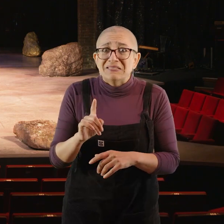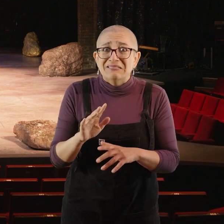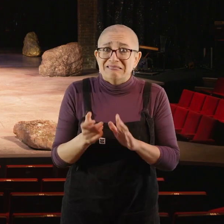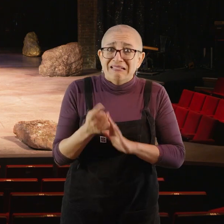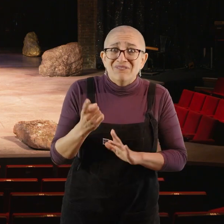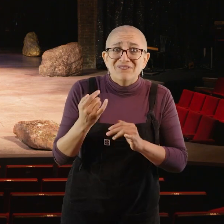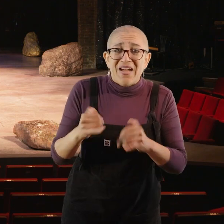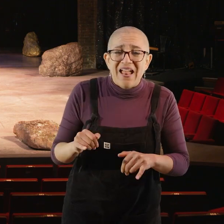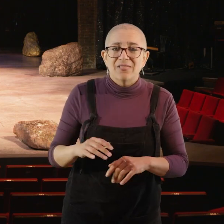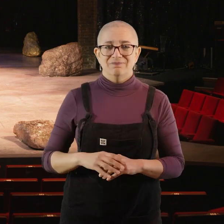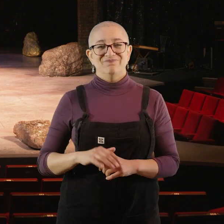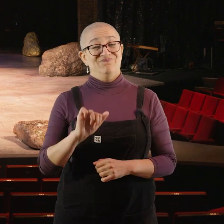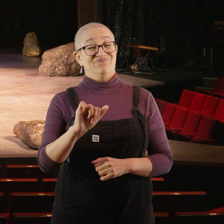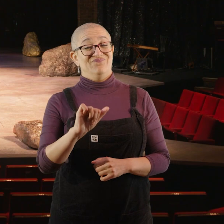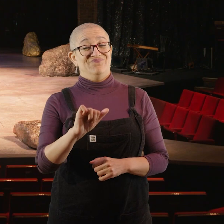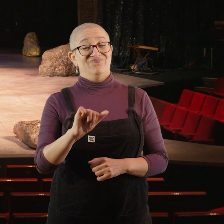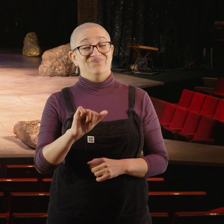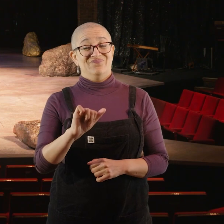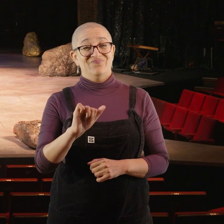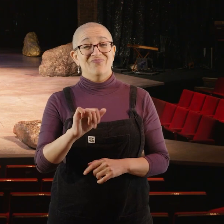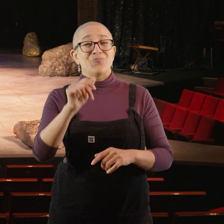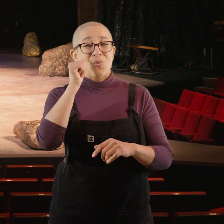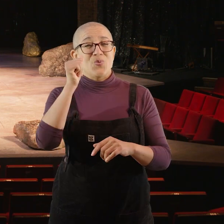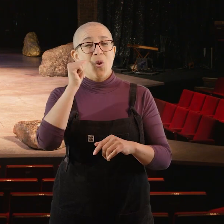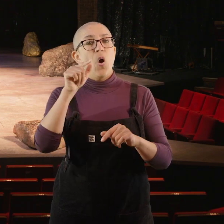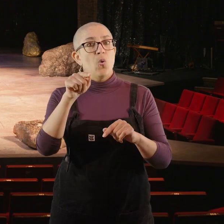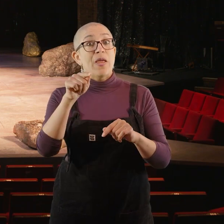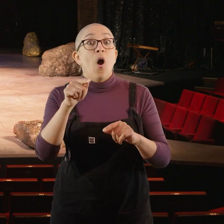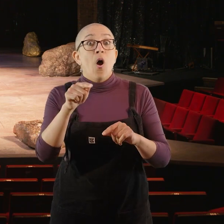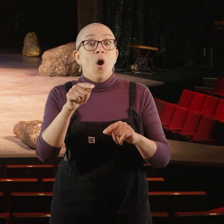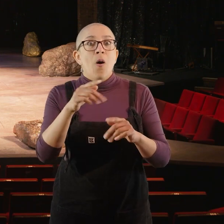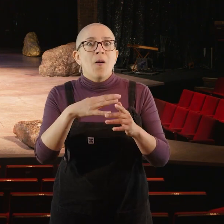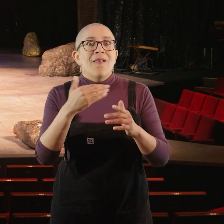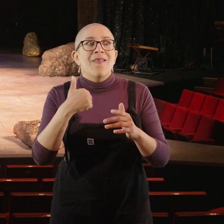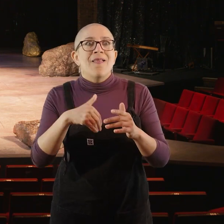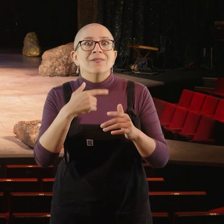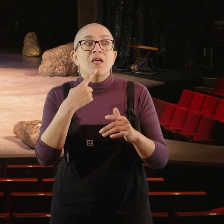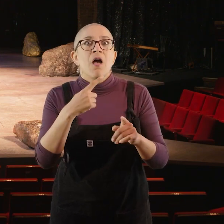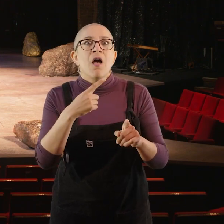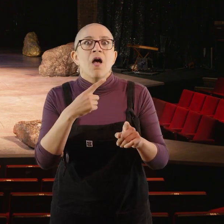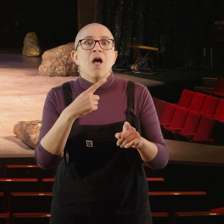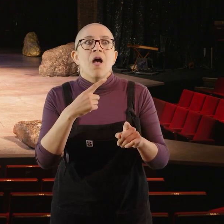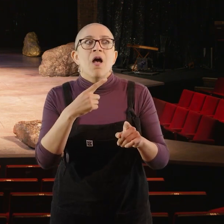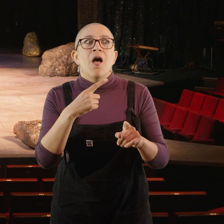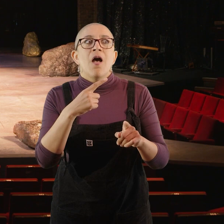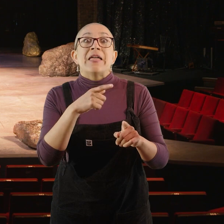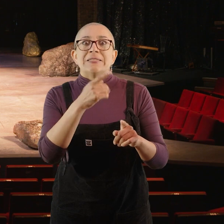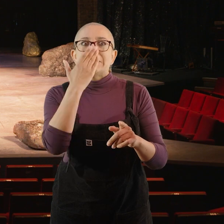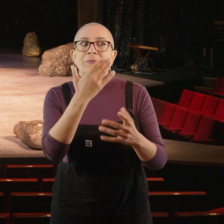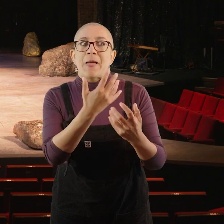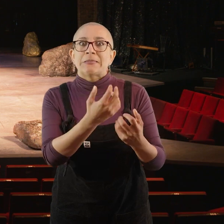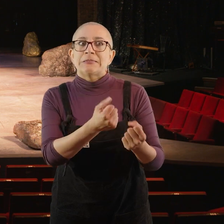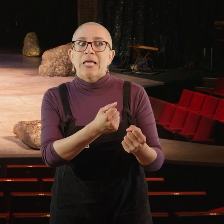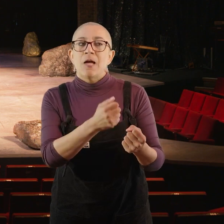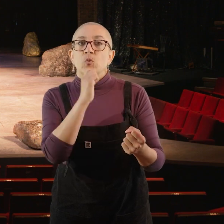she knows he's come that much further. It's like, oh, now you're asking me what if it doesn't work? Okay, so he's sort of accepted the